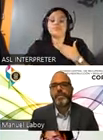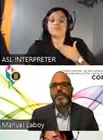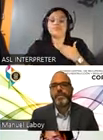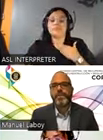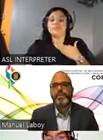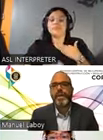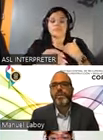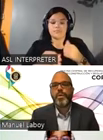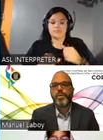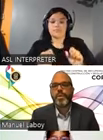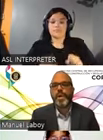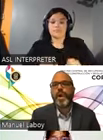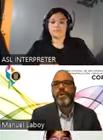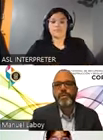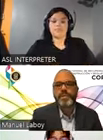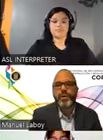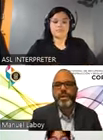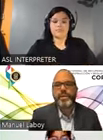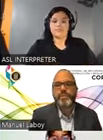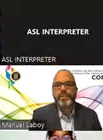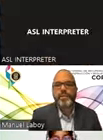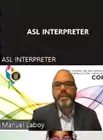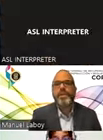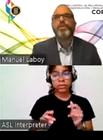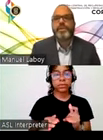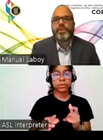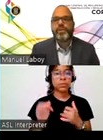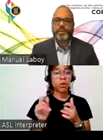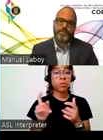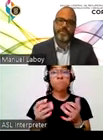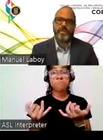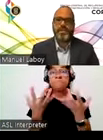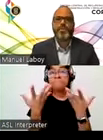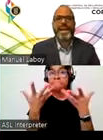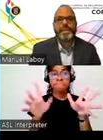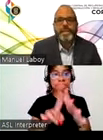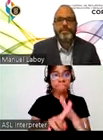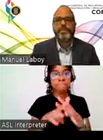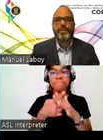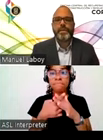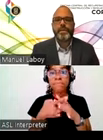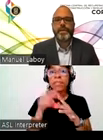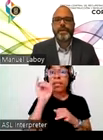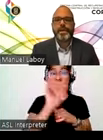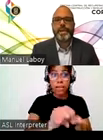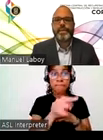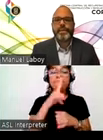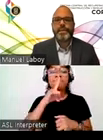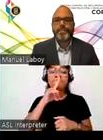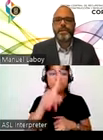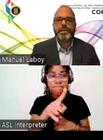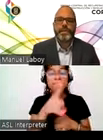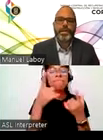So it's not whether when are we going to be starting, it already started. This is a reality. And